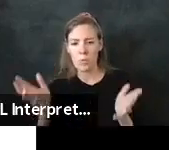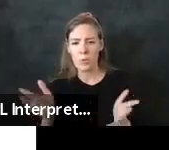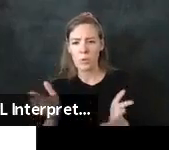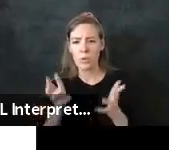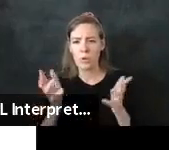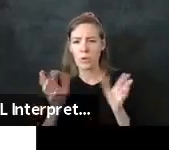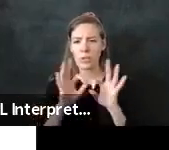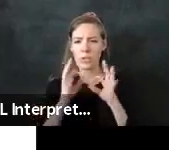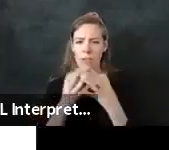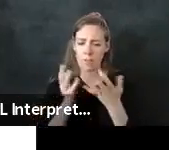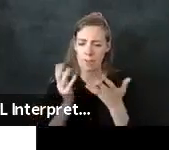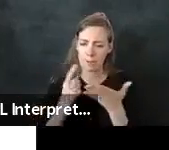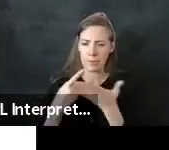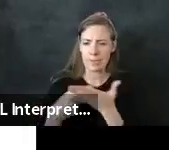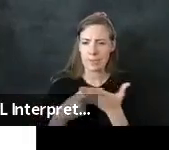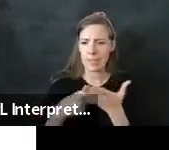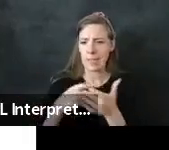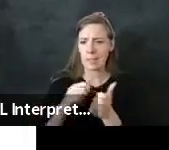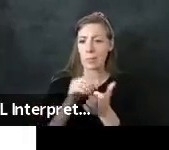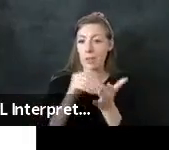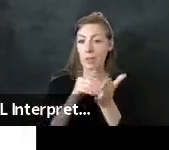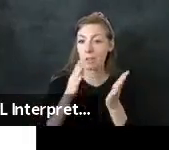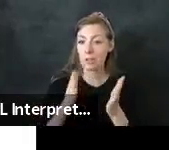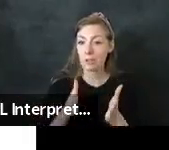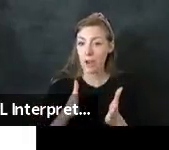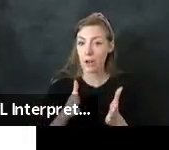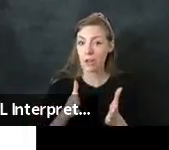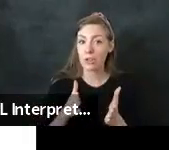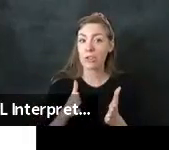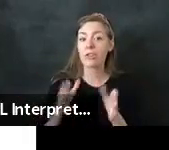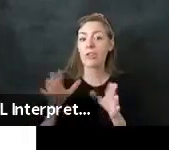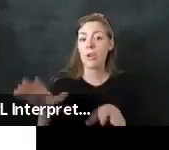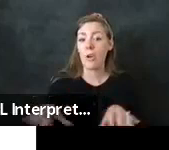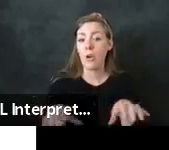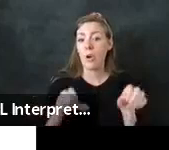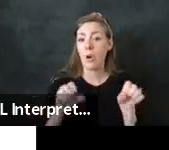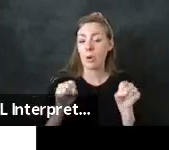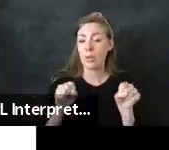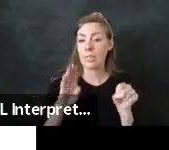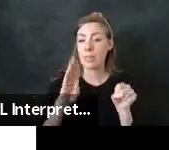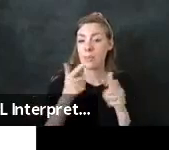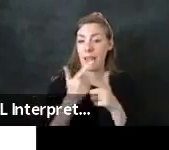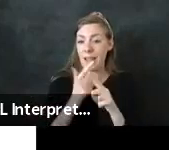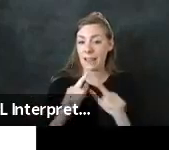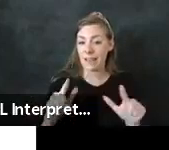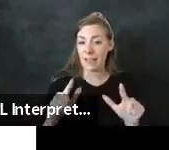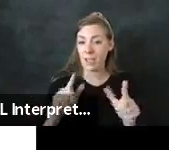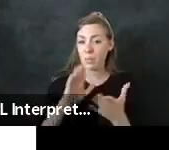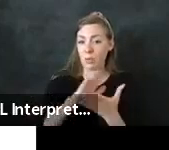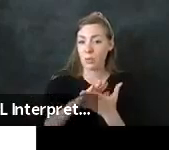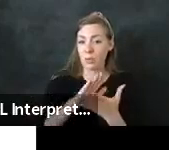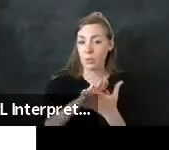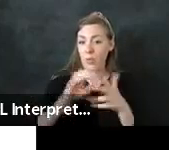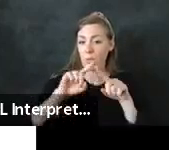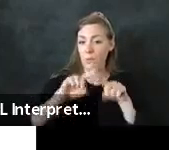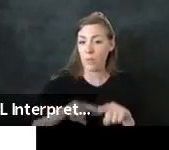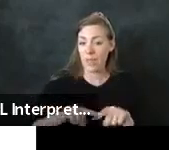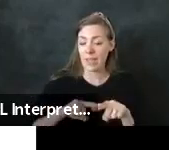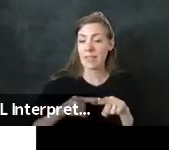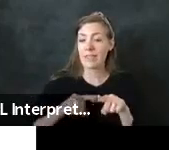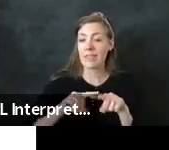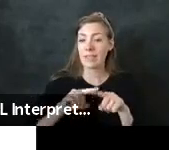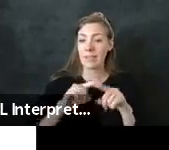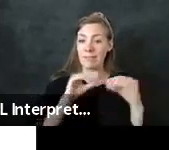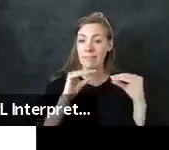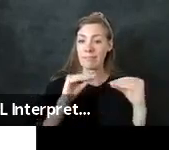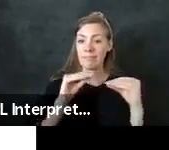with their pediatricians, hosting bilingual school-based virtual and in-person information sessions, and offering school-based